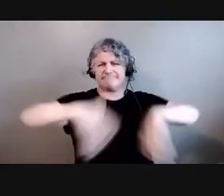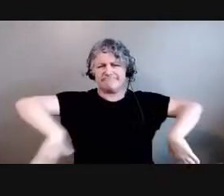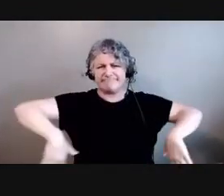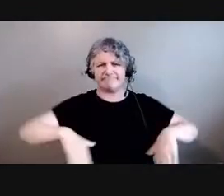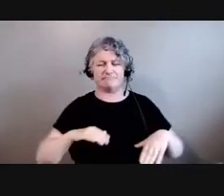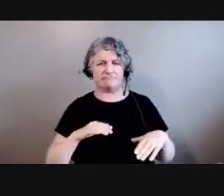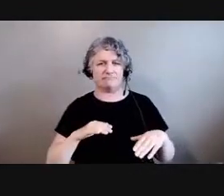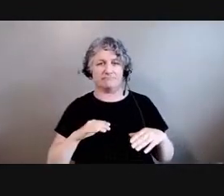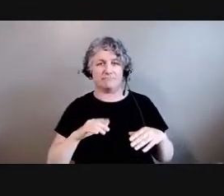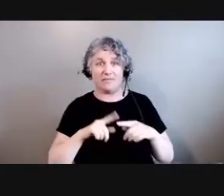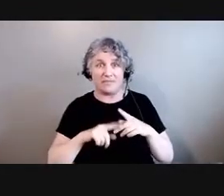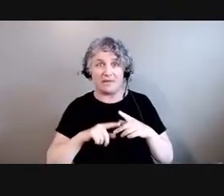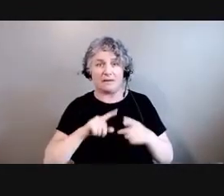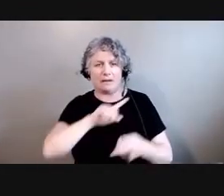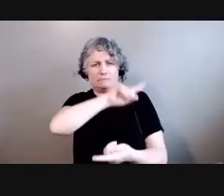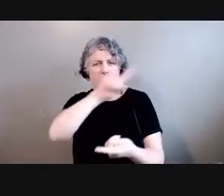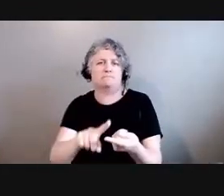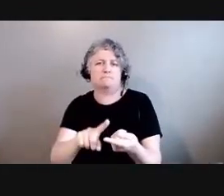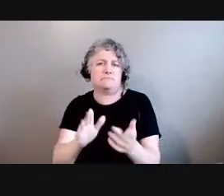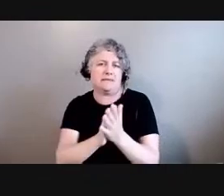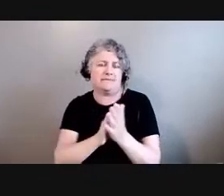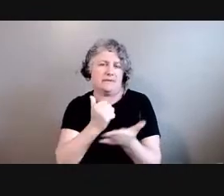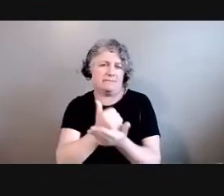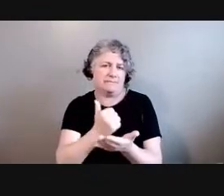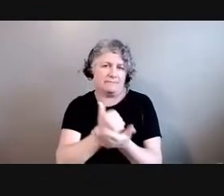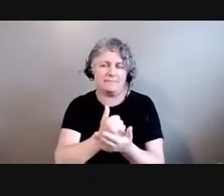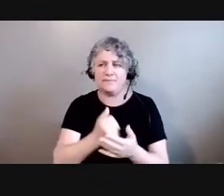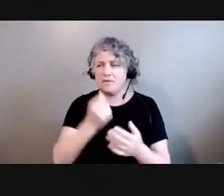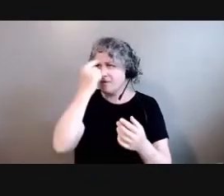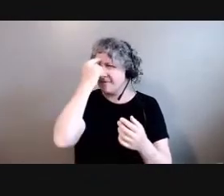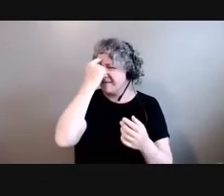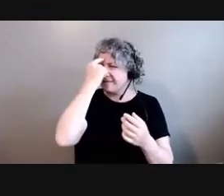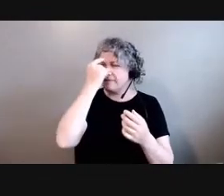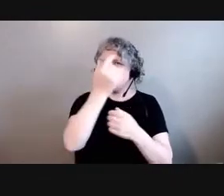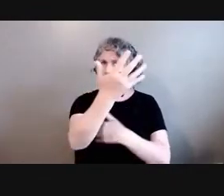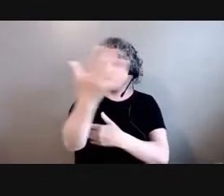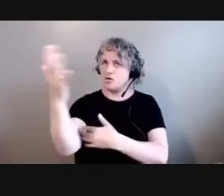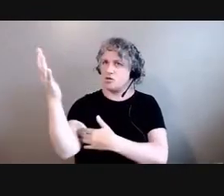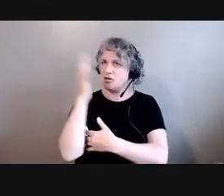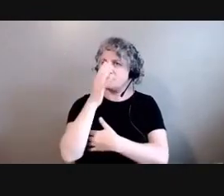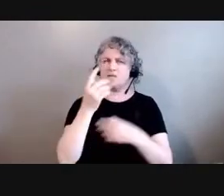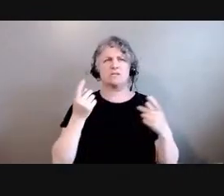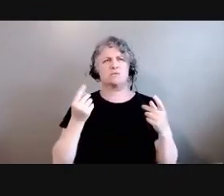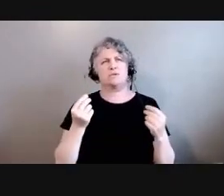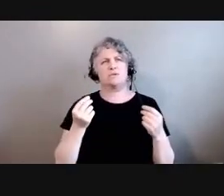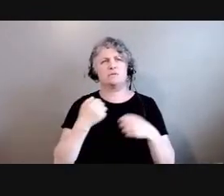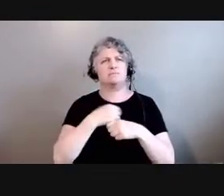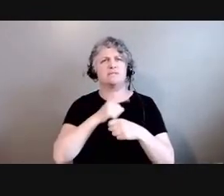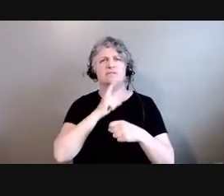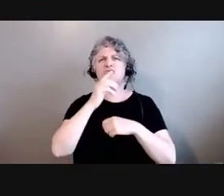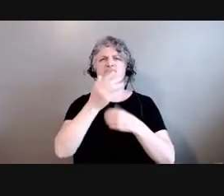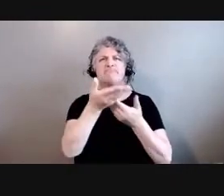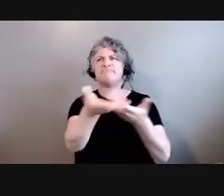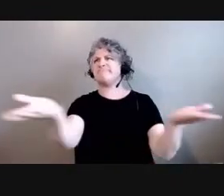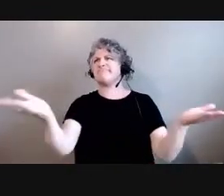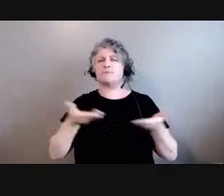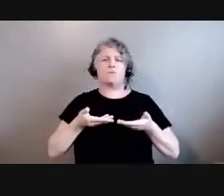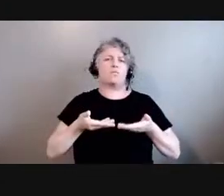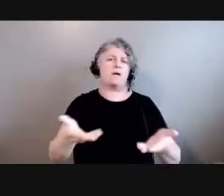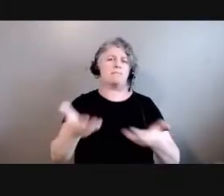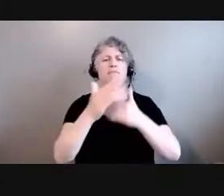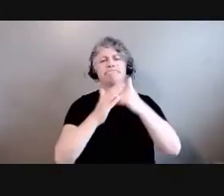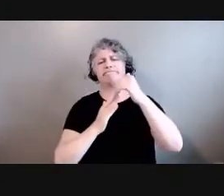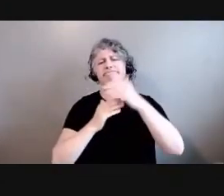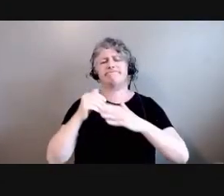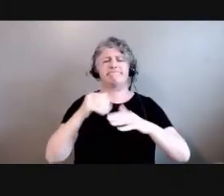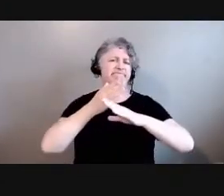we actually think about the parks through that lens of what can we do to make the space welcoming and